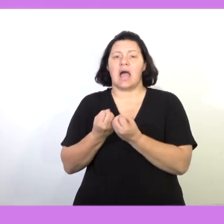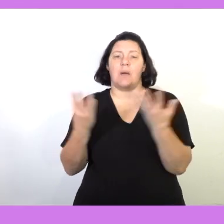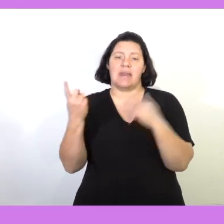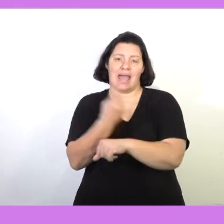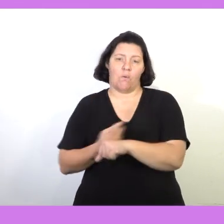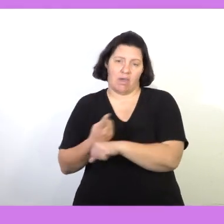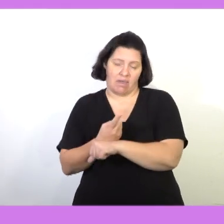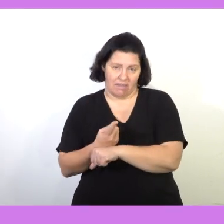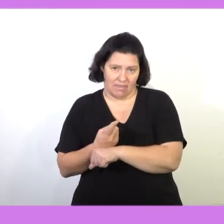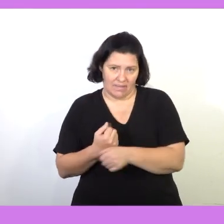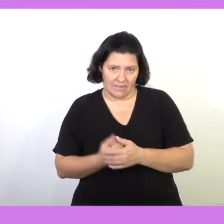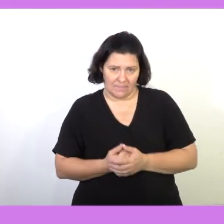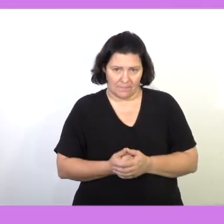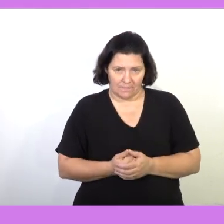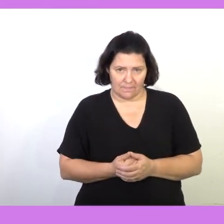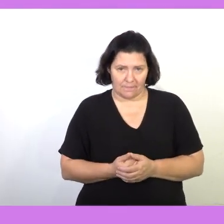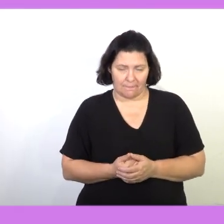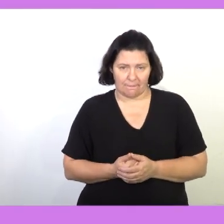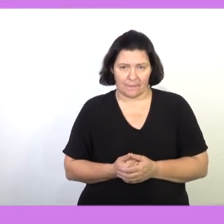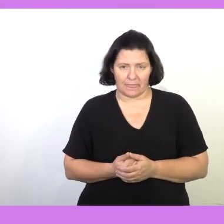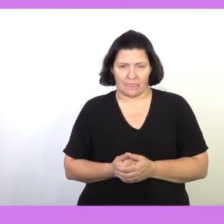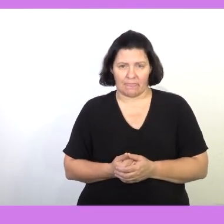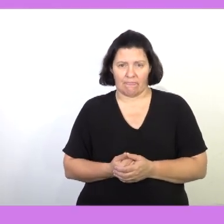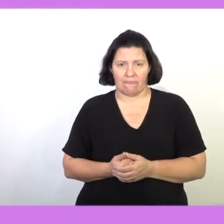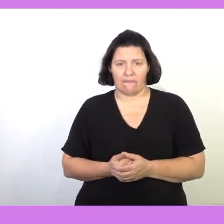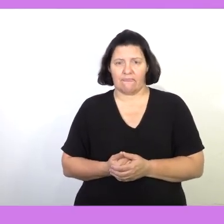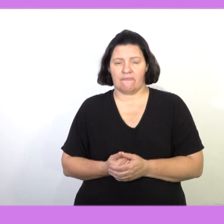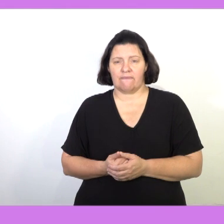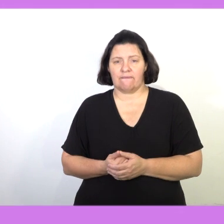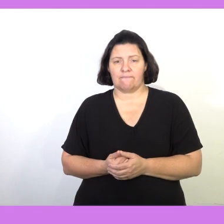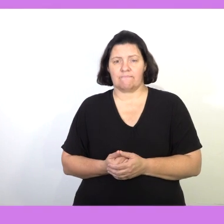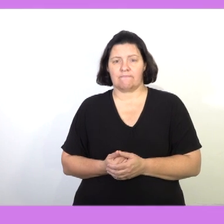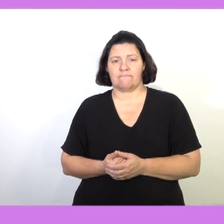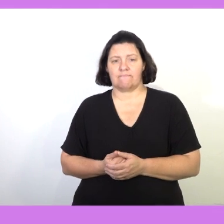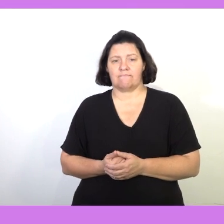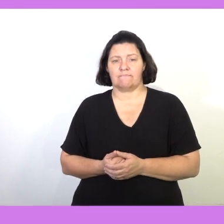our n is represented by the hours, which is time worked.